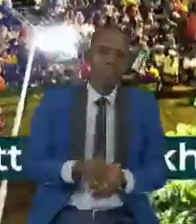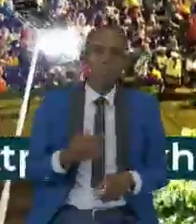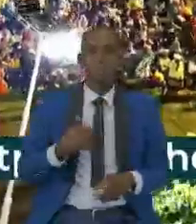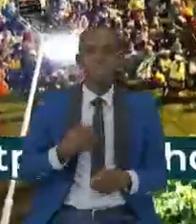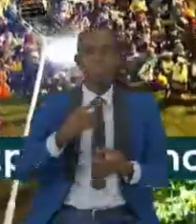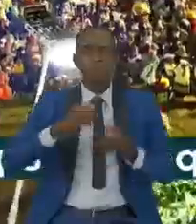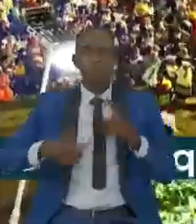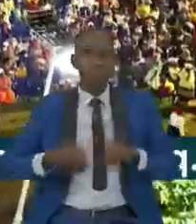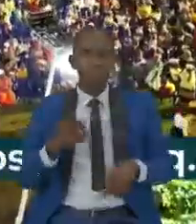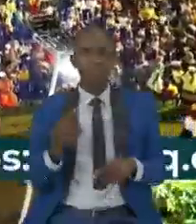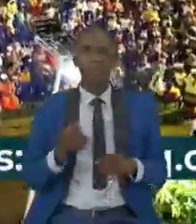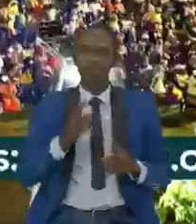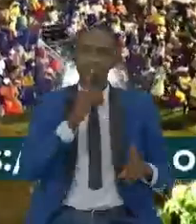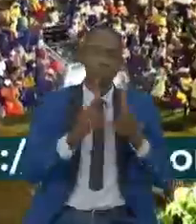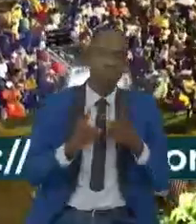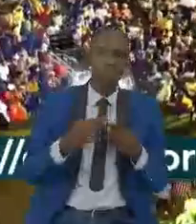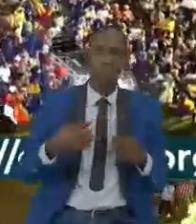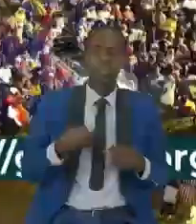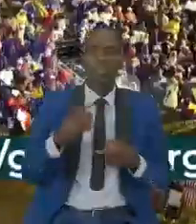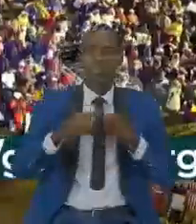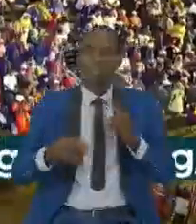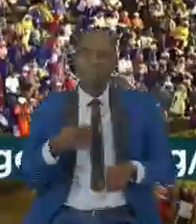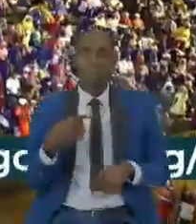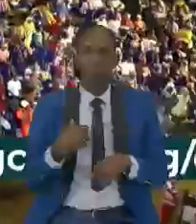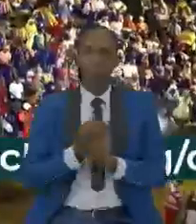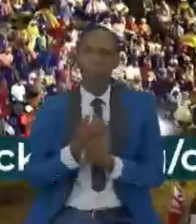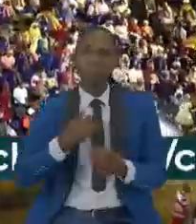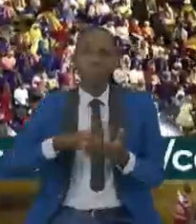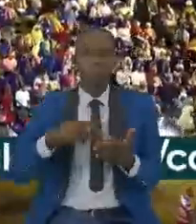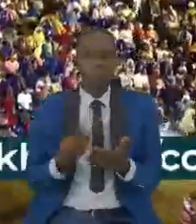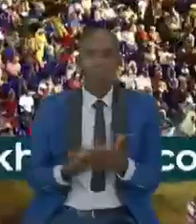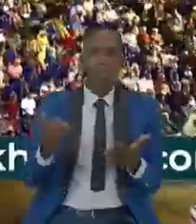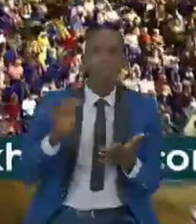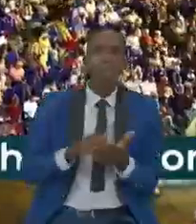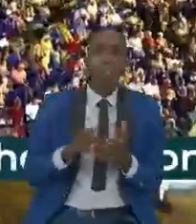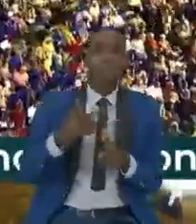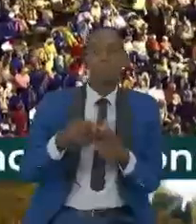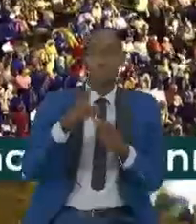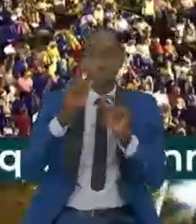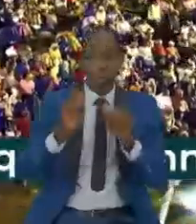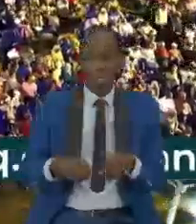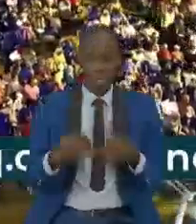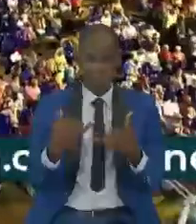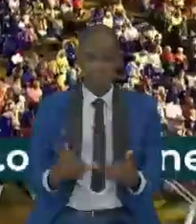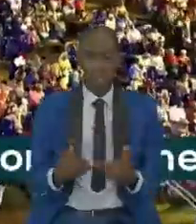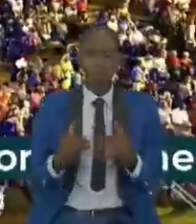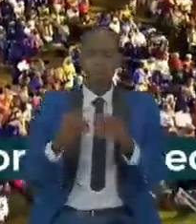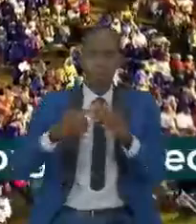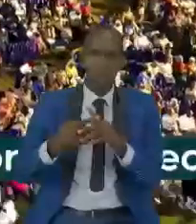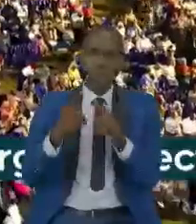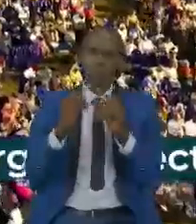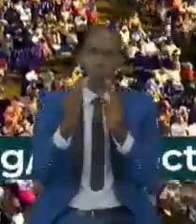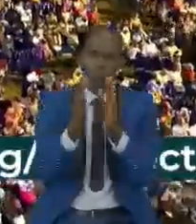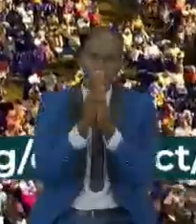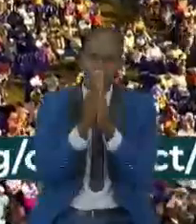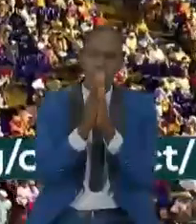the counselors and the ushers, they are passing by you. Please, I'm seeing some counselors. Don't